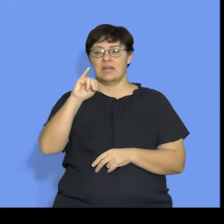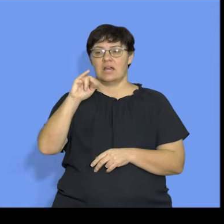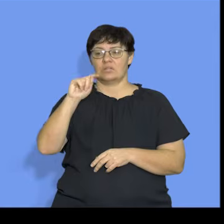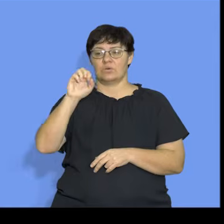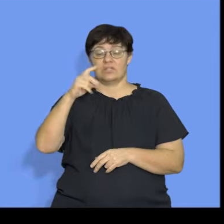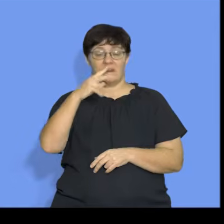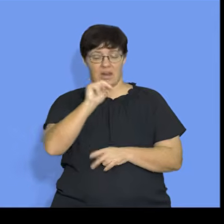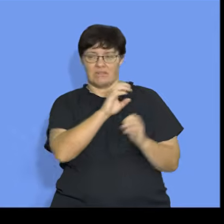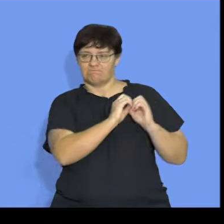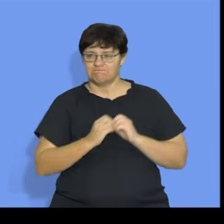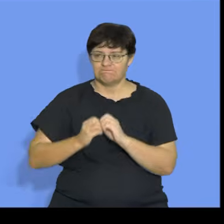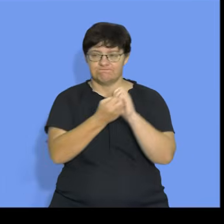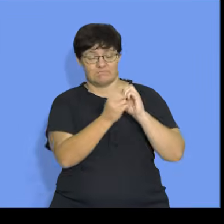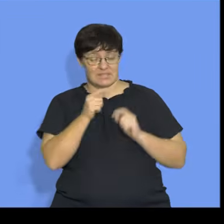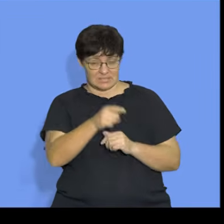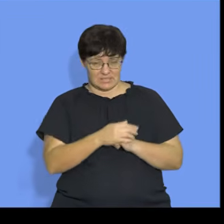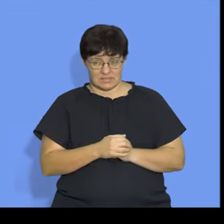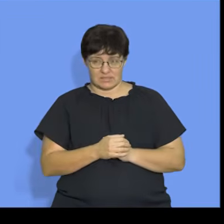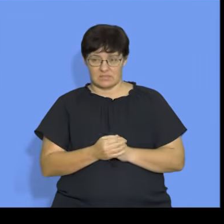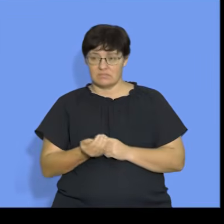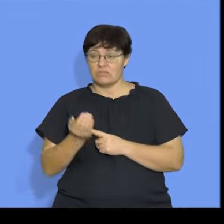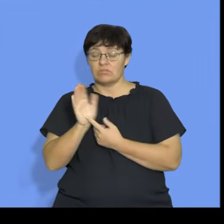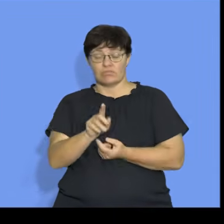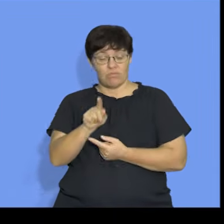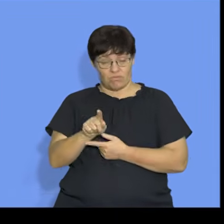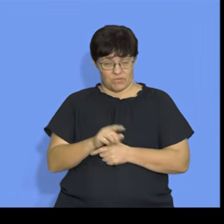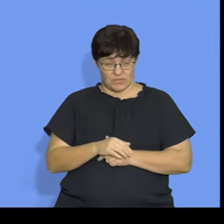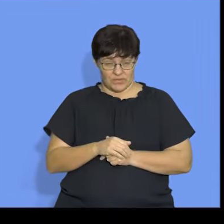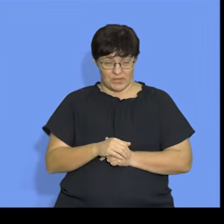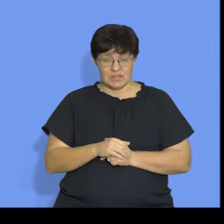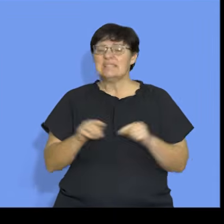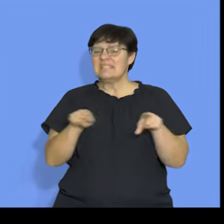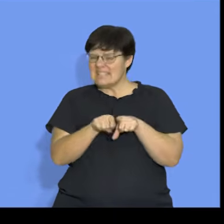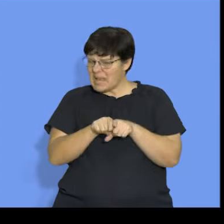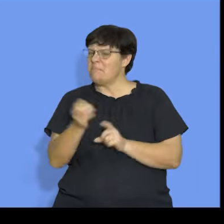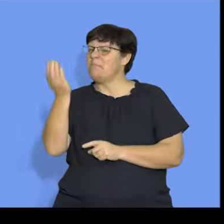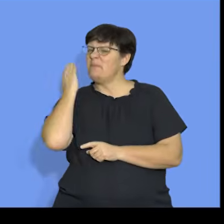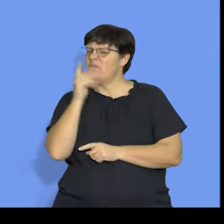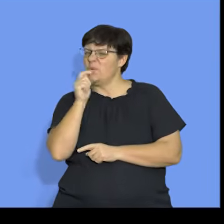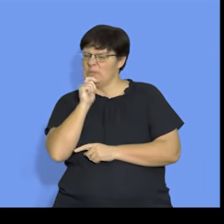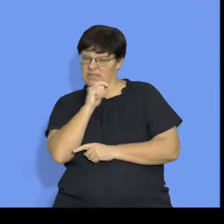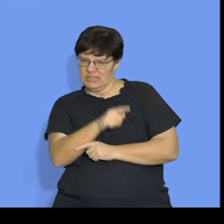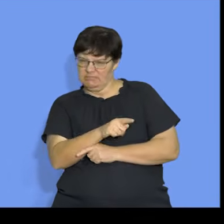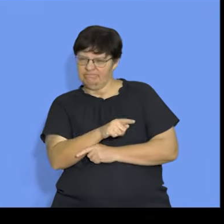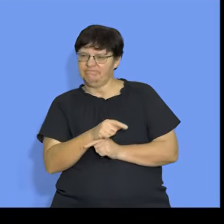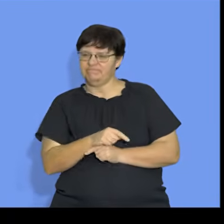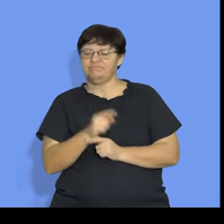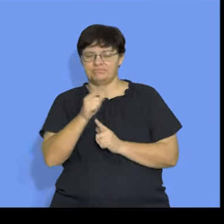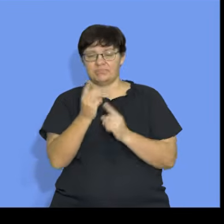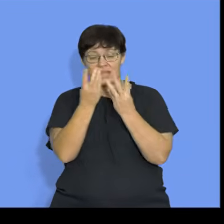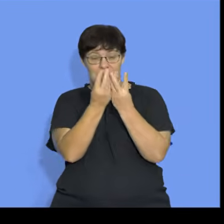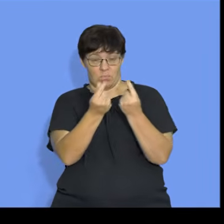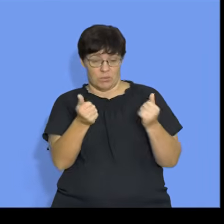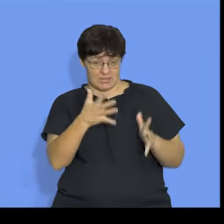fixers. Now I'm going to show you the diagram before I come here. It's the same diagram we used just now. So here was my